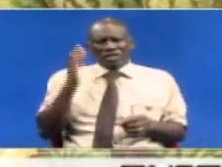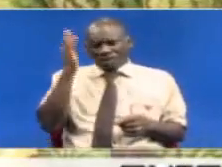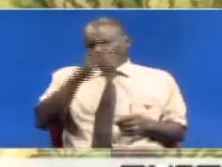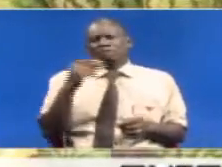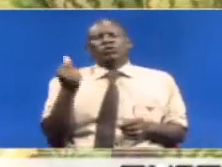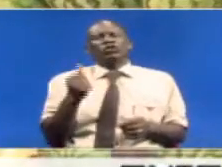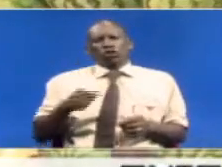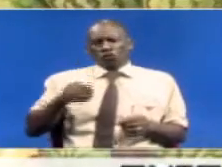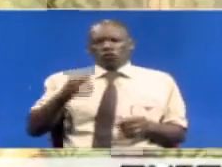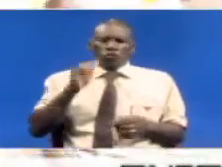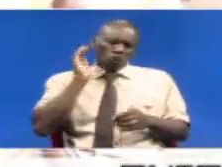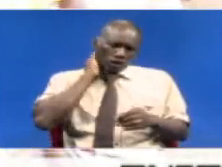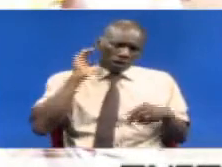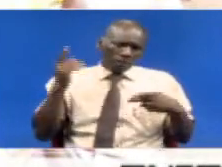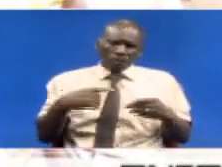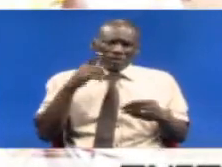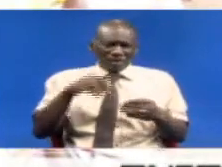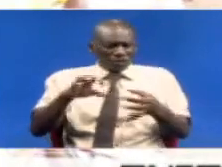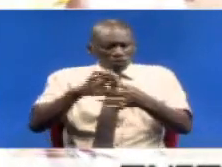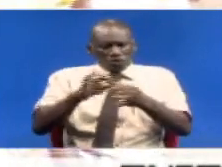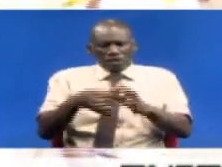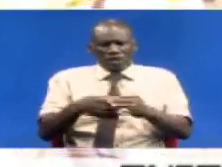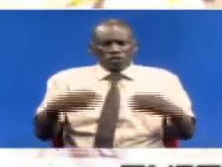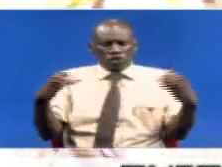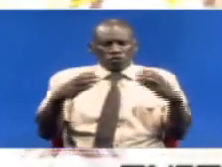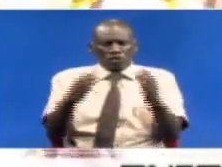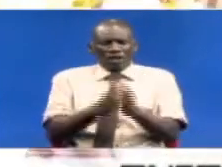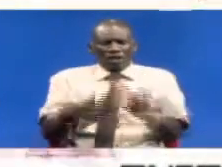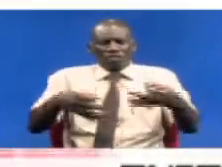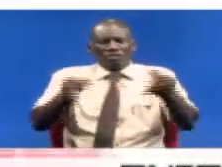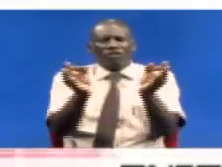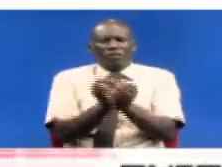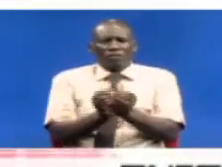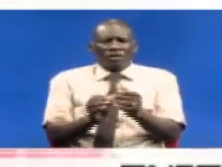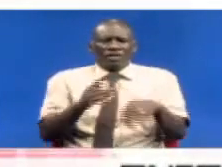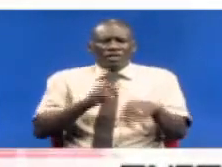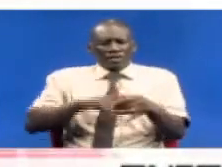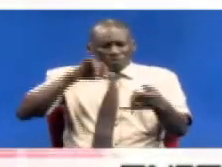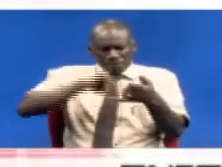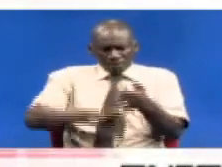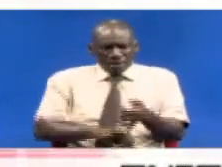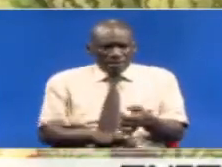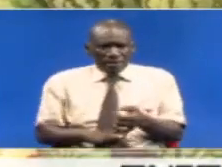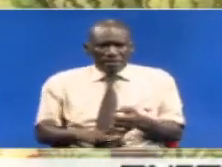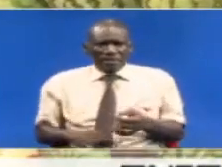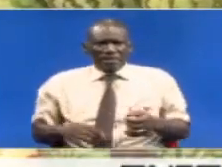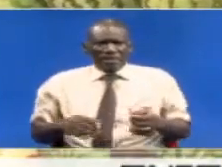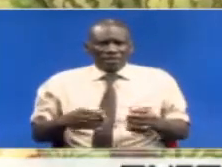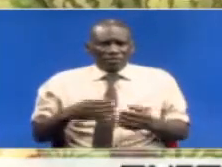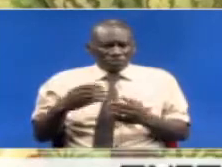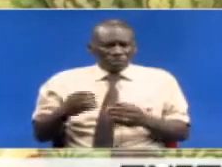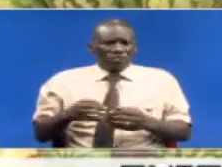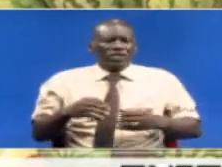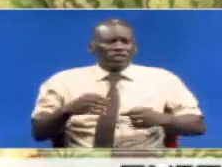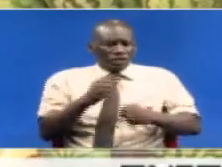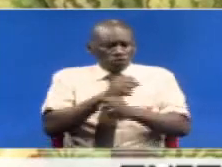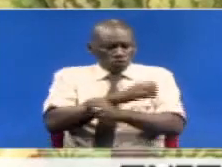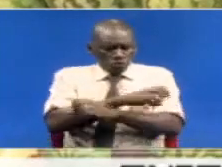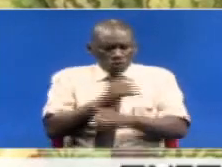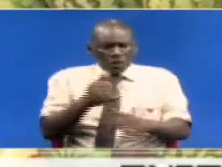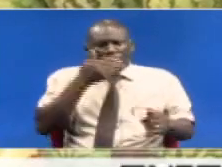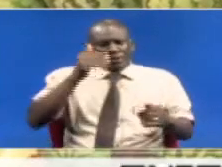are more connected to their communities and families. Therefore, when they get married, they tend to tolerate a lot than other Kikuyu women from Mount